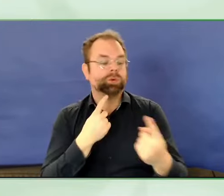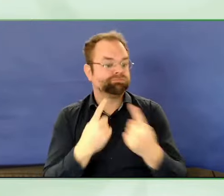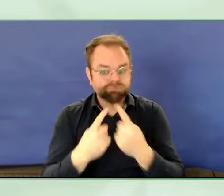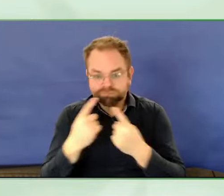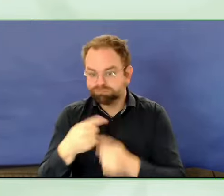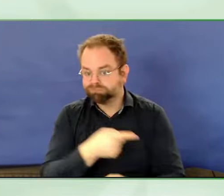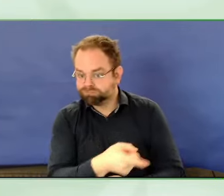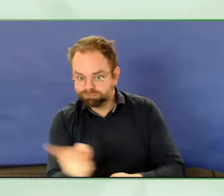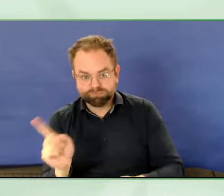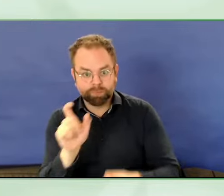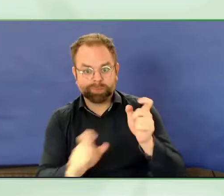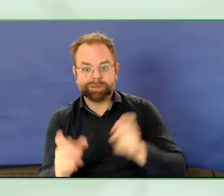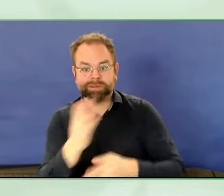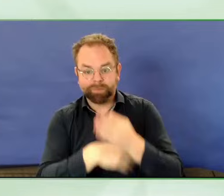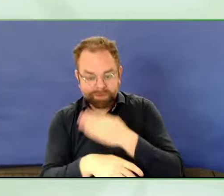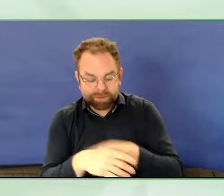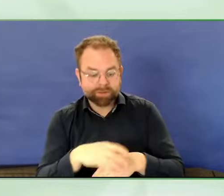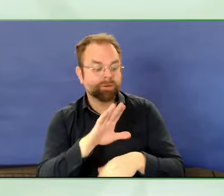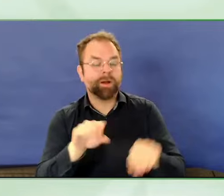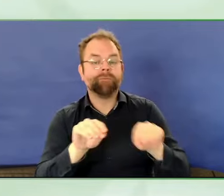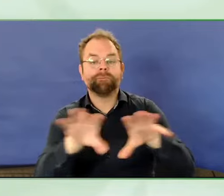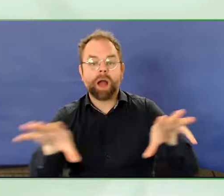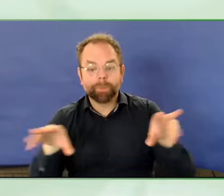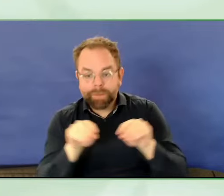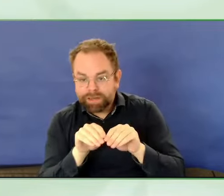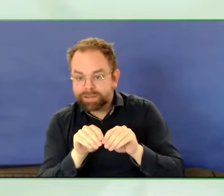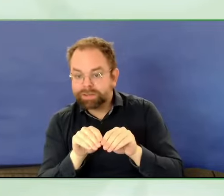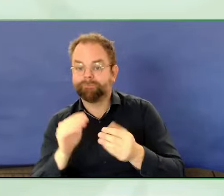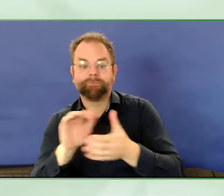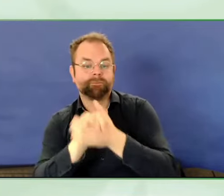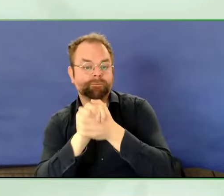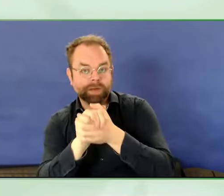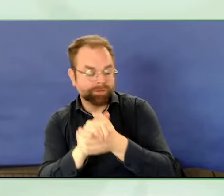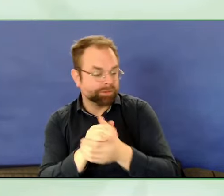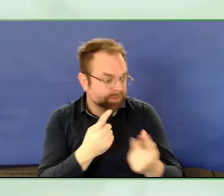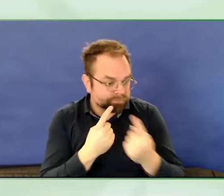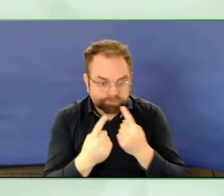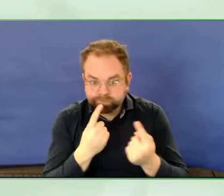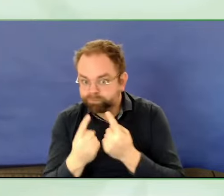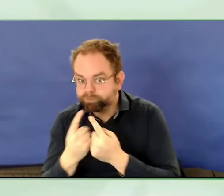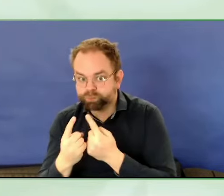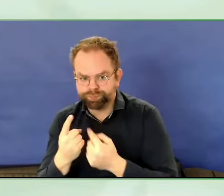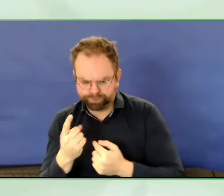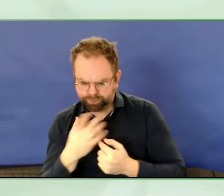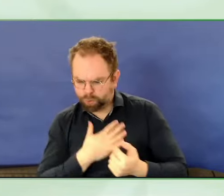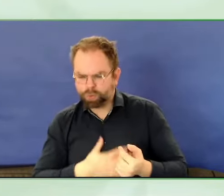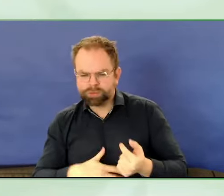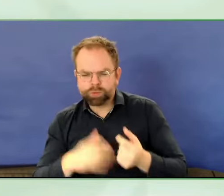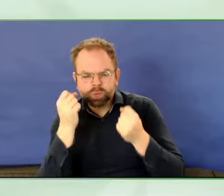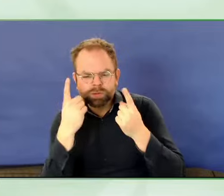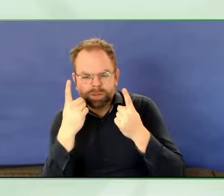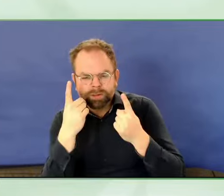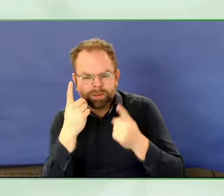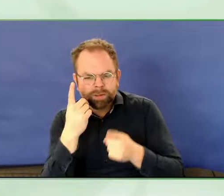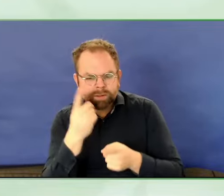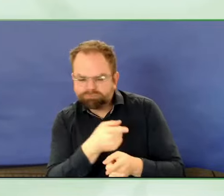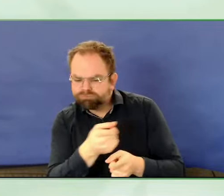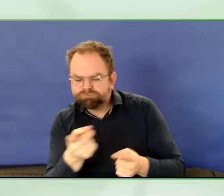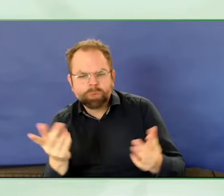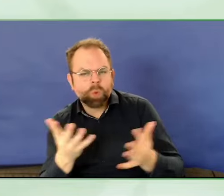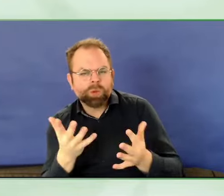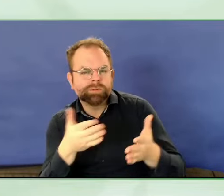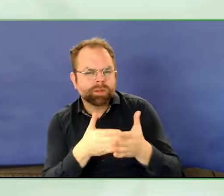short stature, and I wanted to understand if what the exchange I have with my cousin and in our family, if